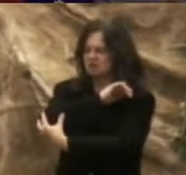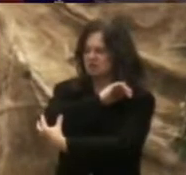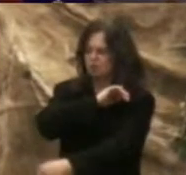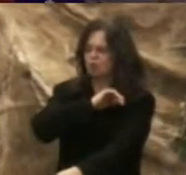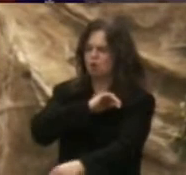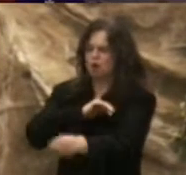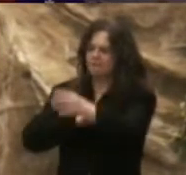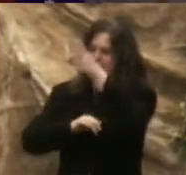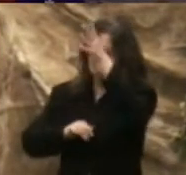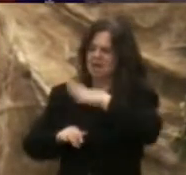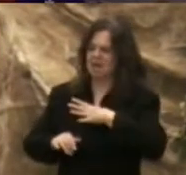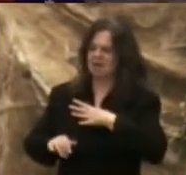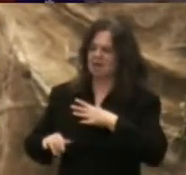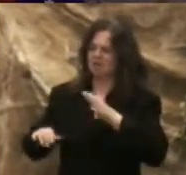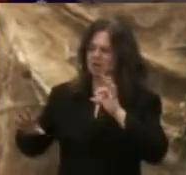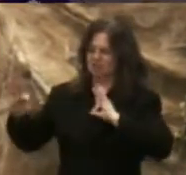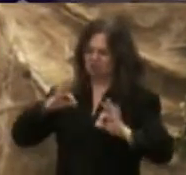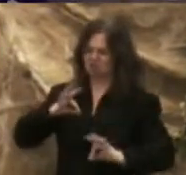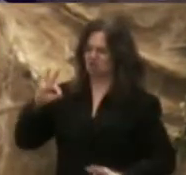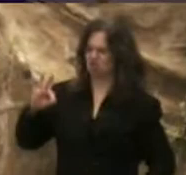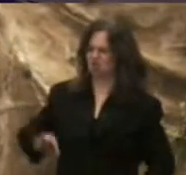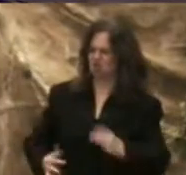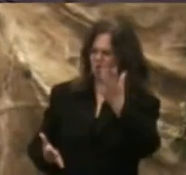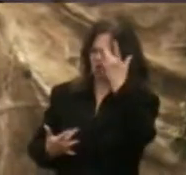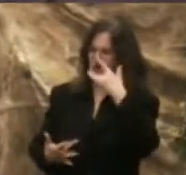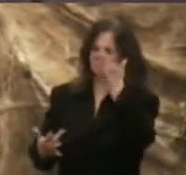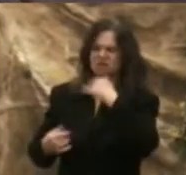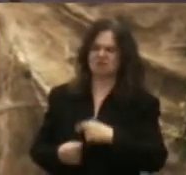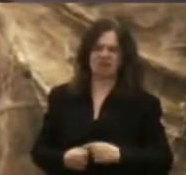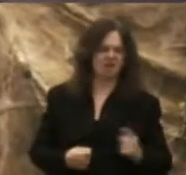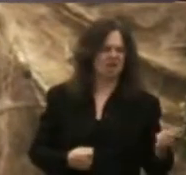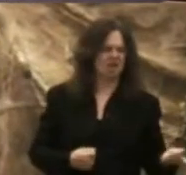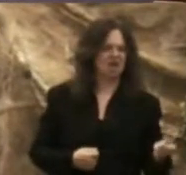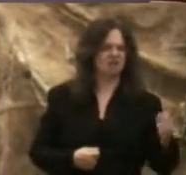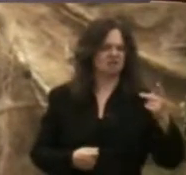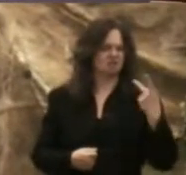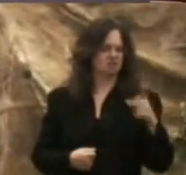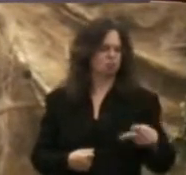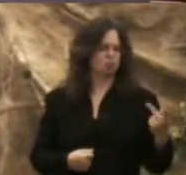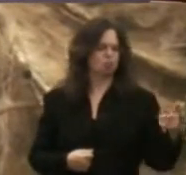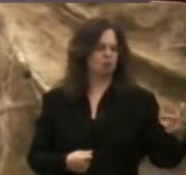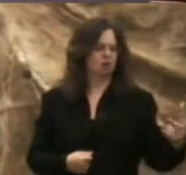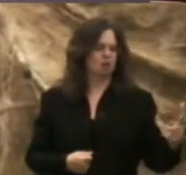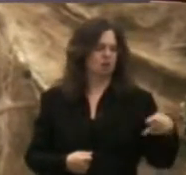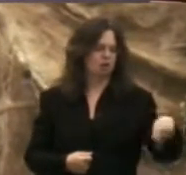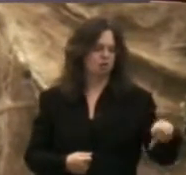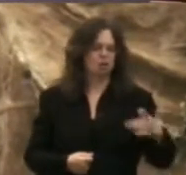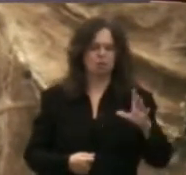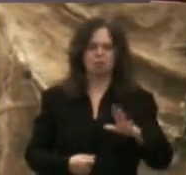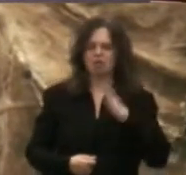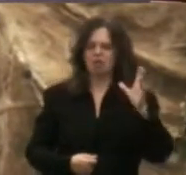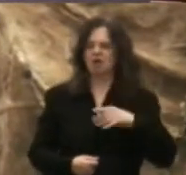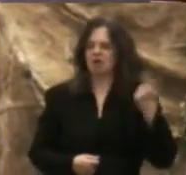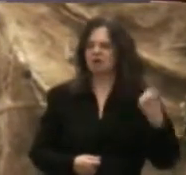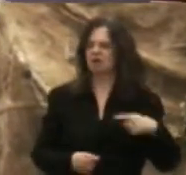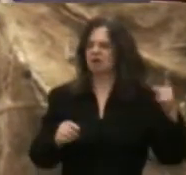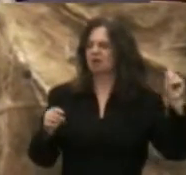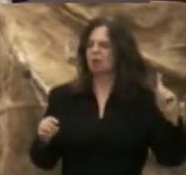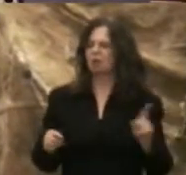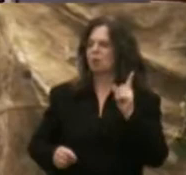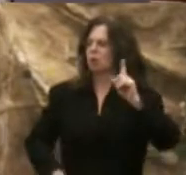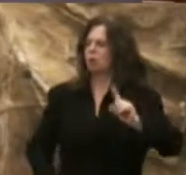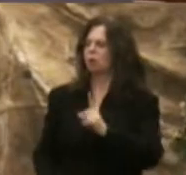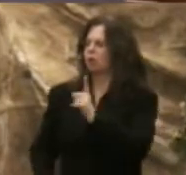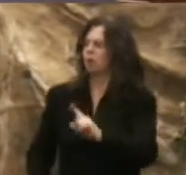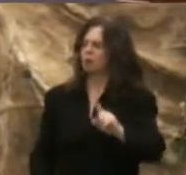sores? As he walked by with his royal purple-colored linen, could he not see